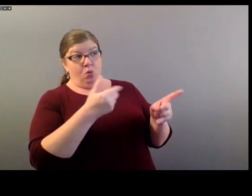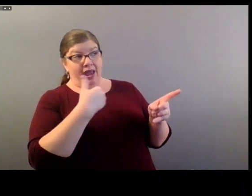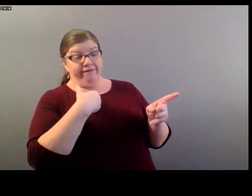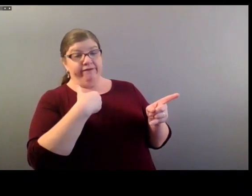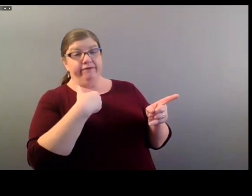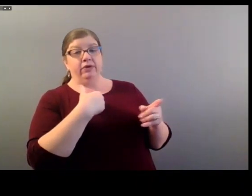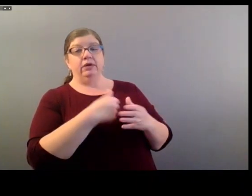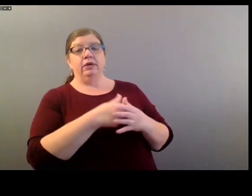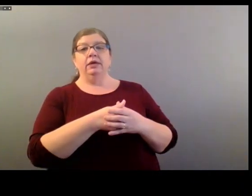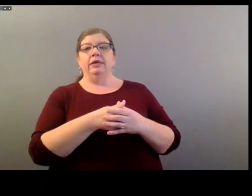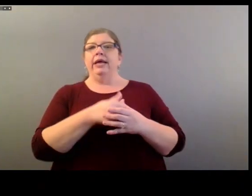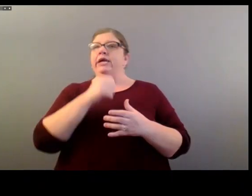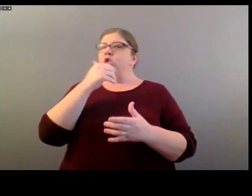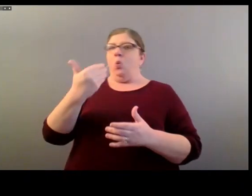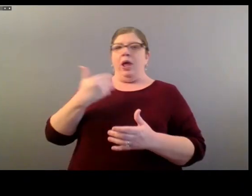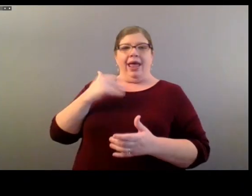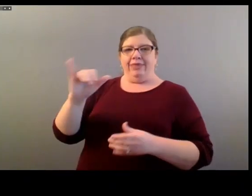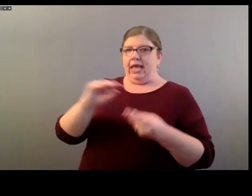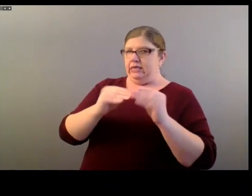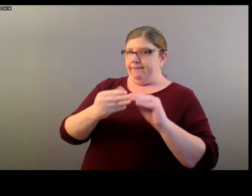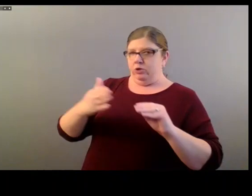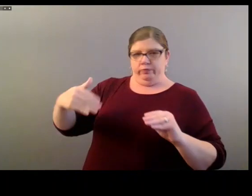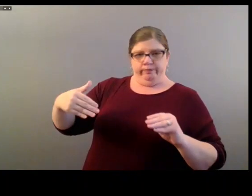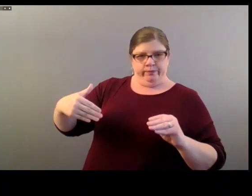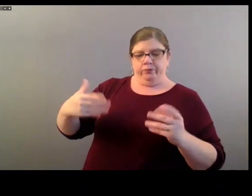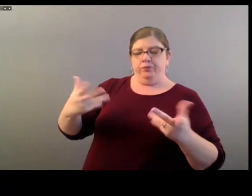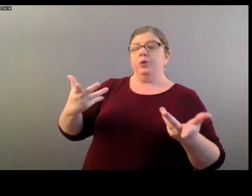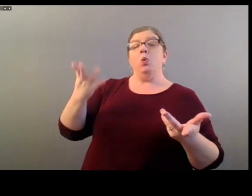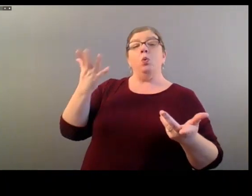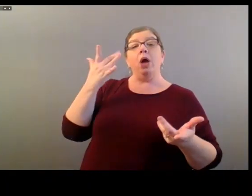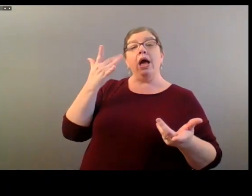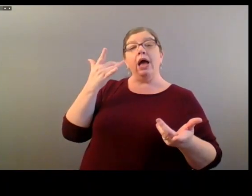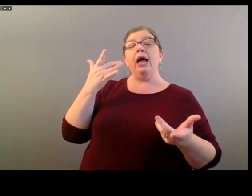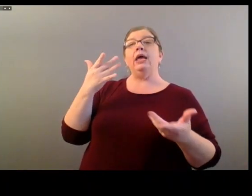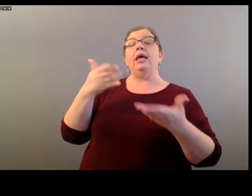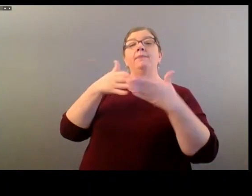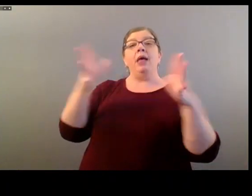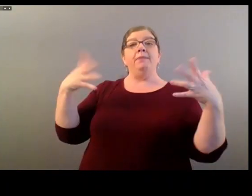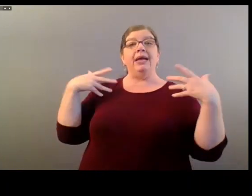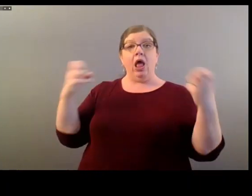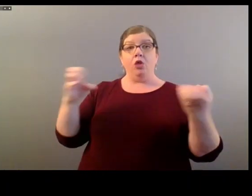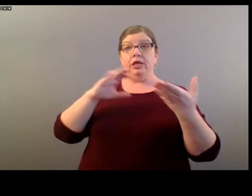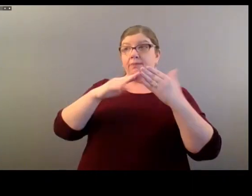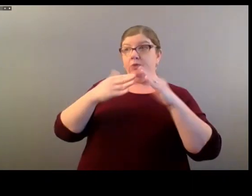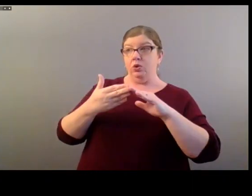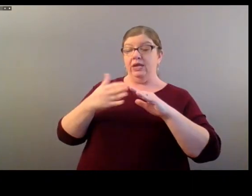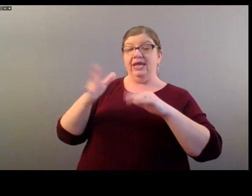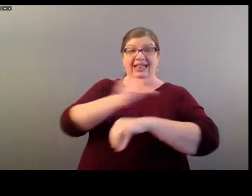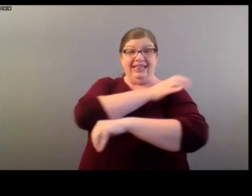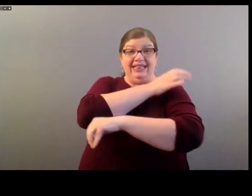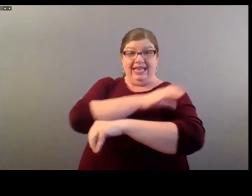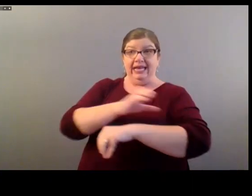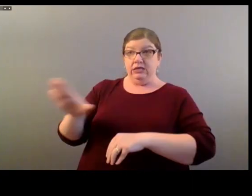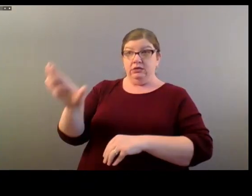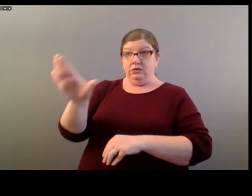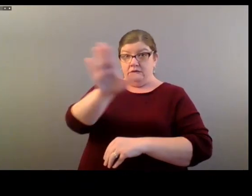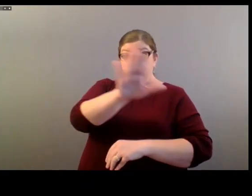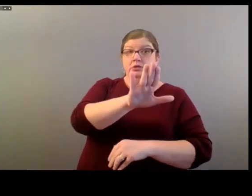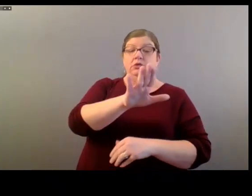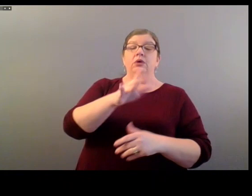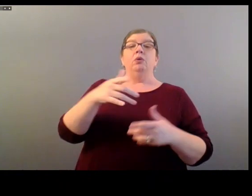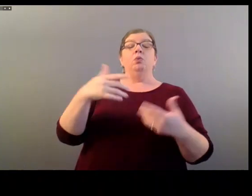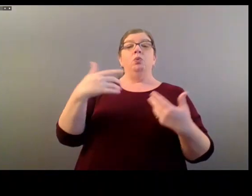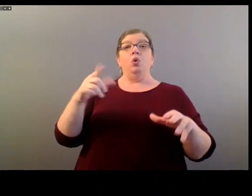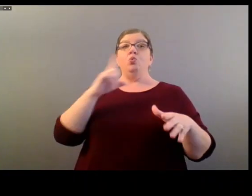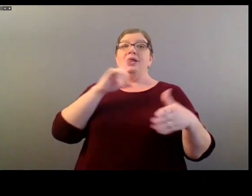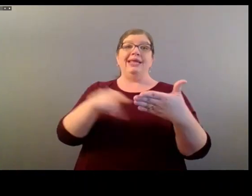I don't have that number because our public health community clinics were largely